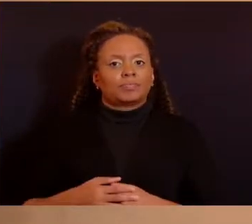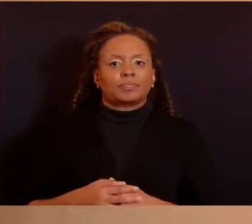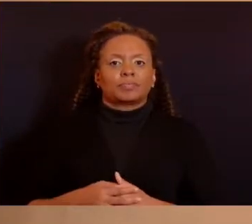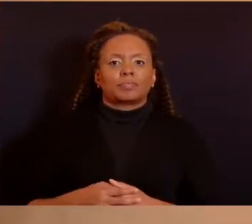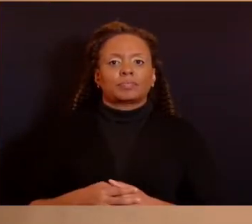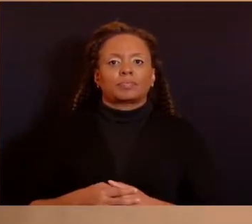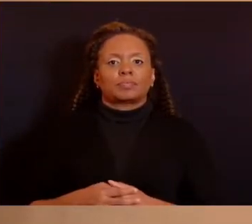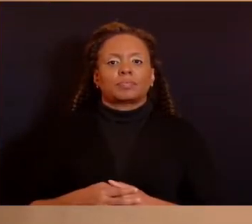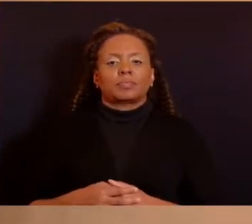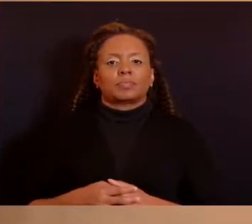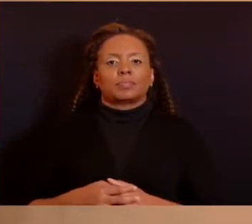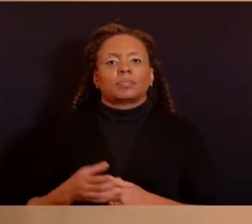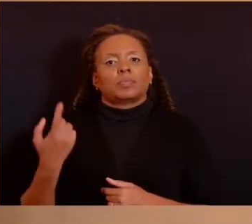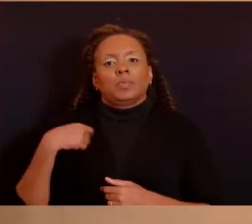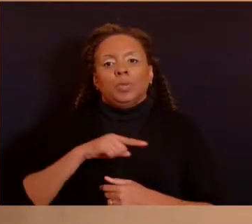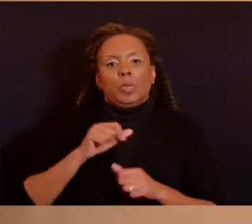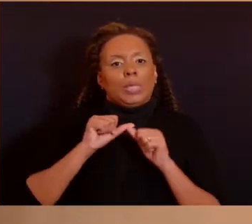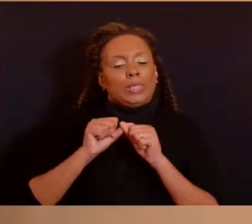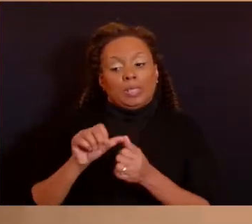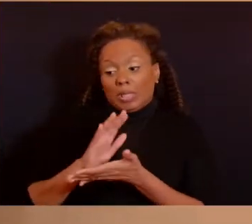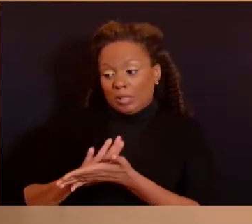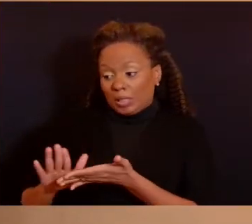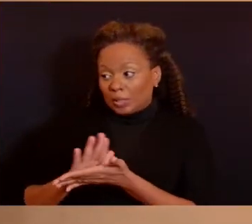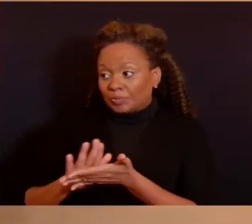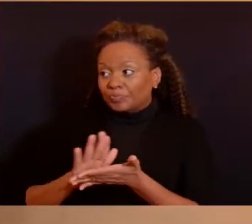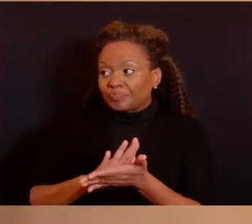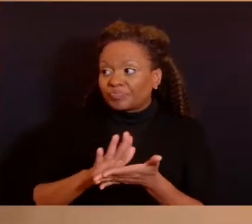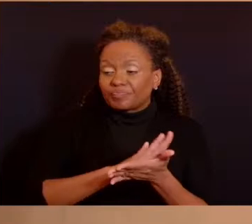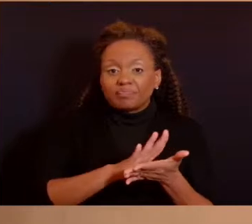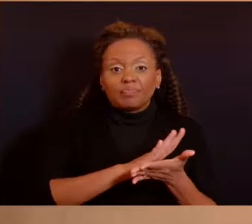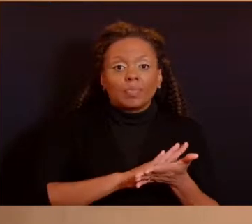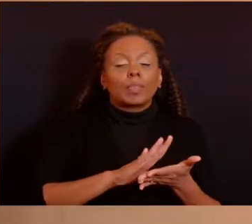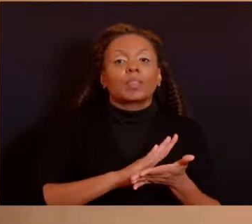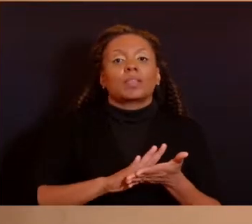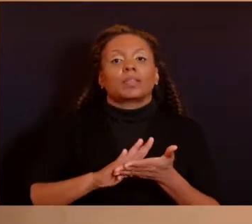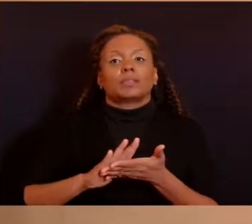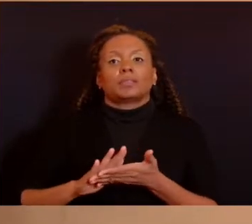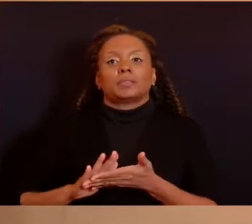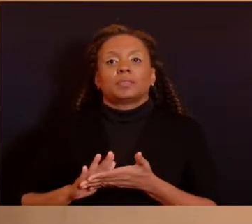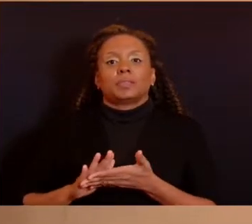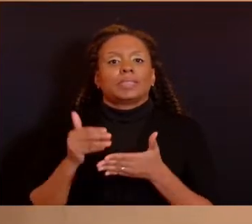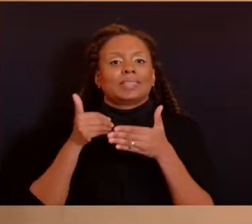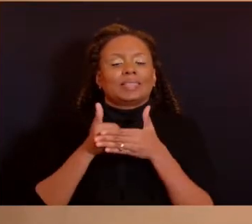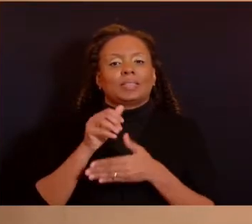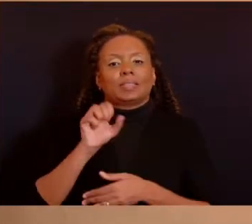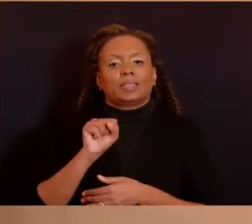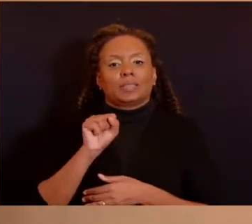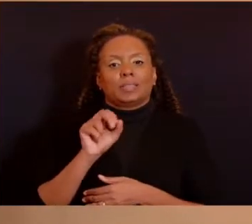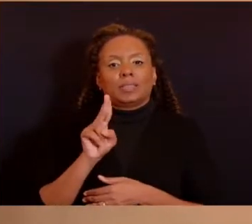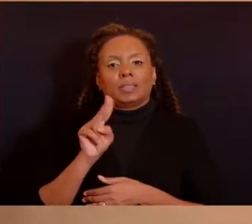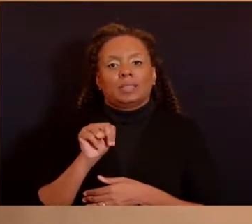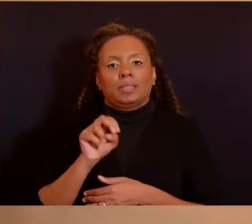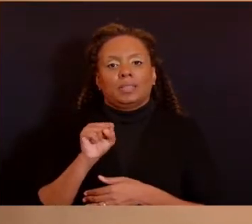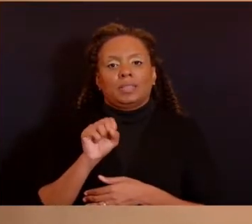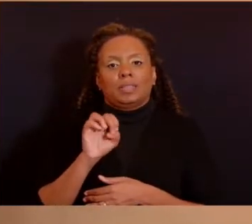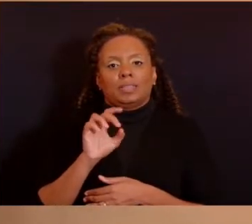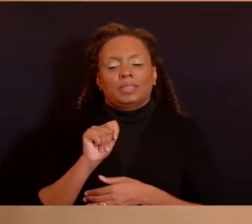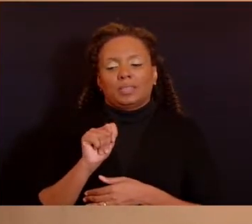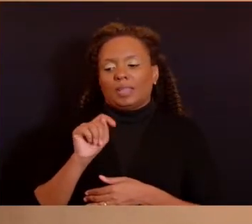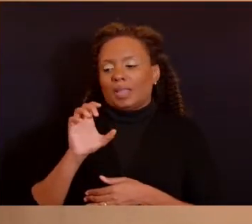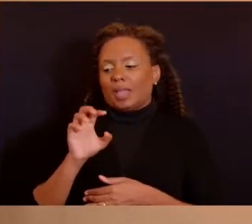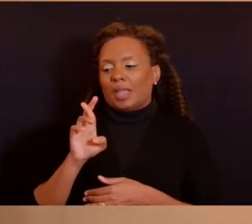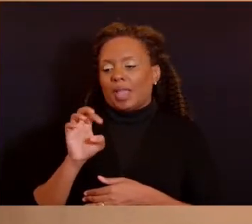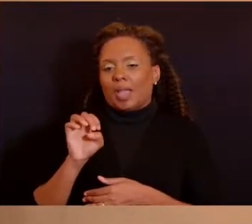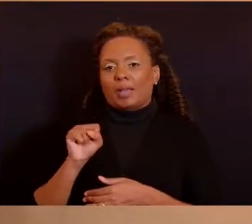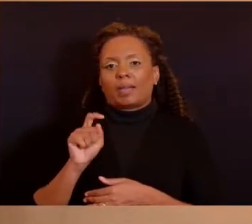continue to clean the outfalls on a regular basis, and it has maintained just behind the Sunset Crest area where we had dam water, thanks